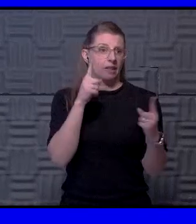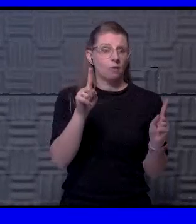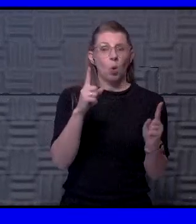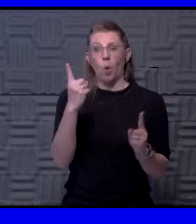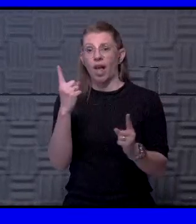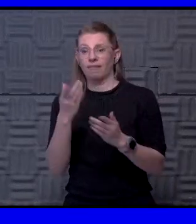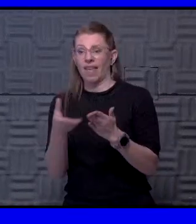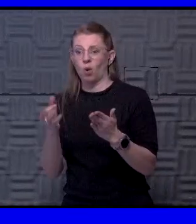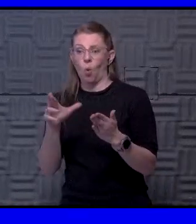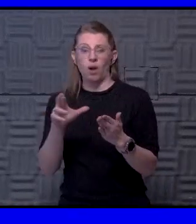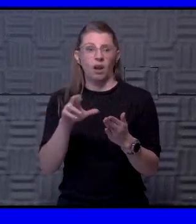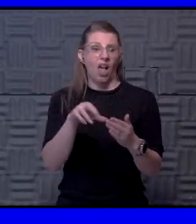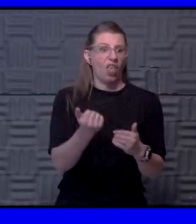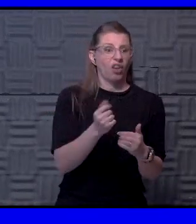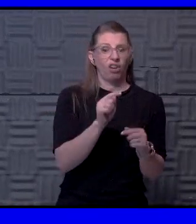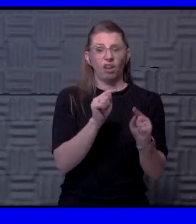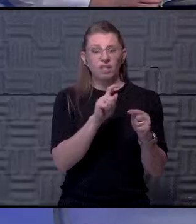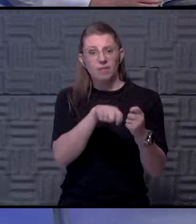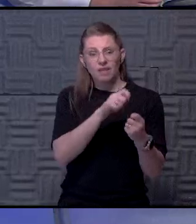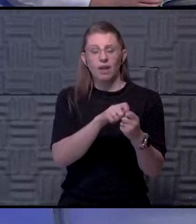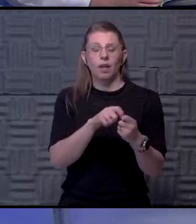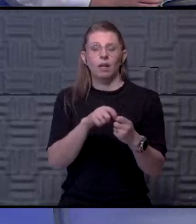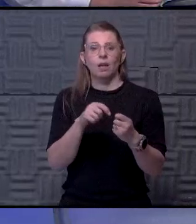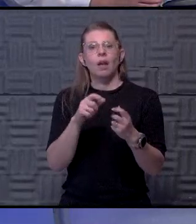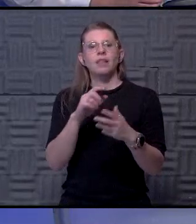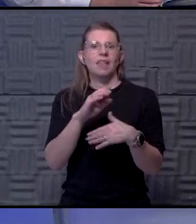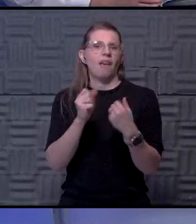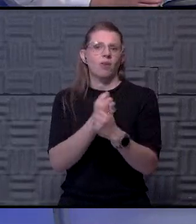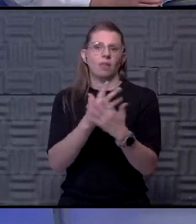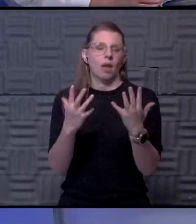or the other. I think it's a combination. Yeah, that was my sense. It wasn't